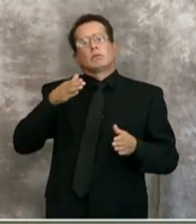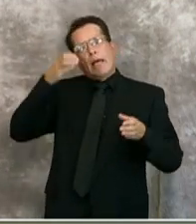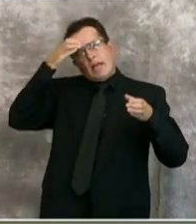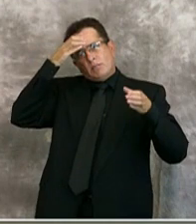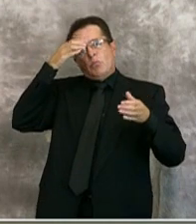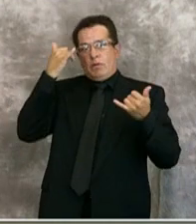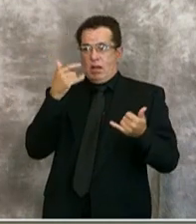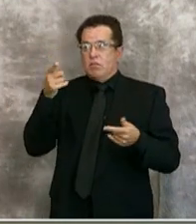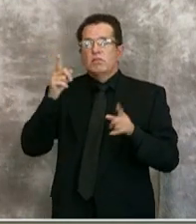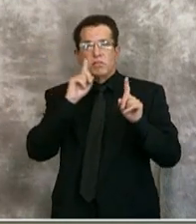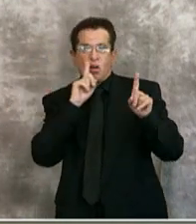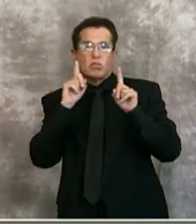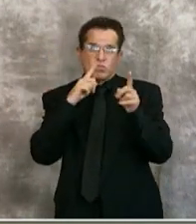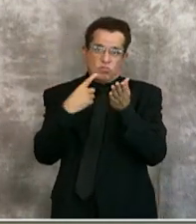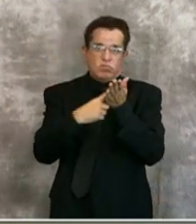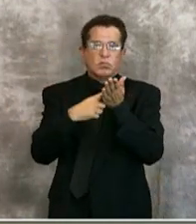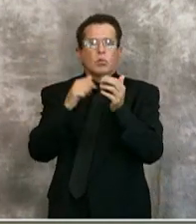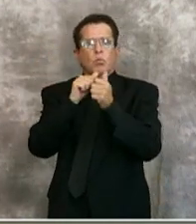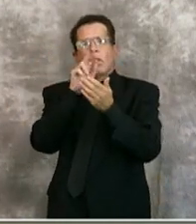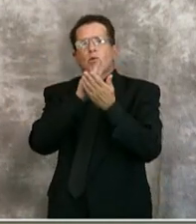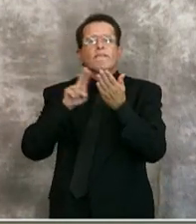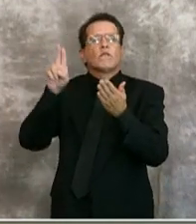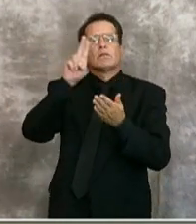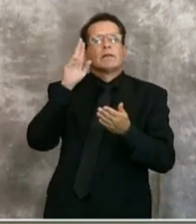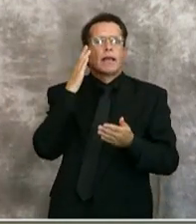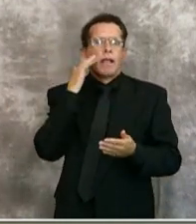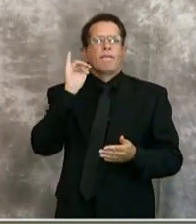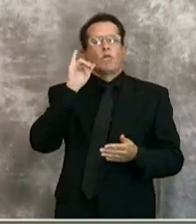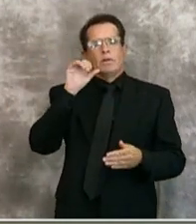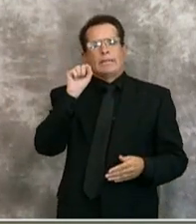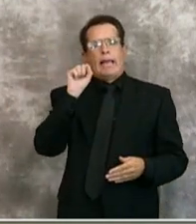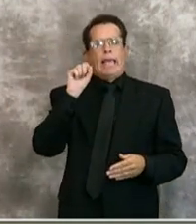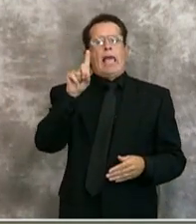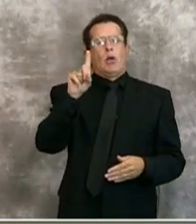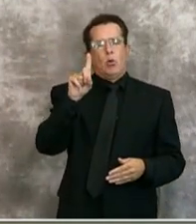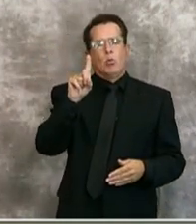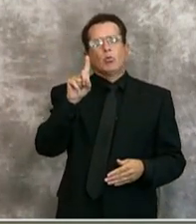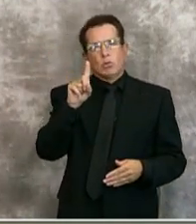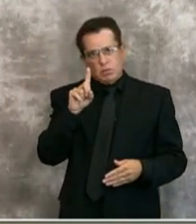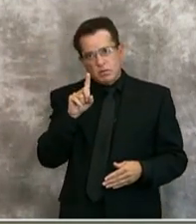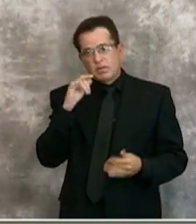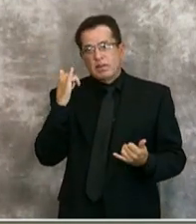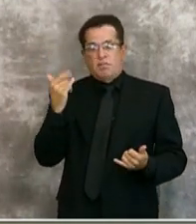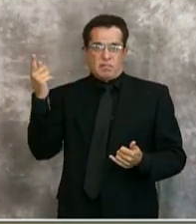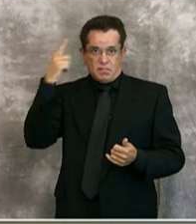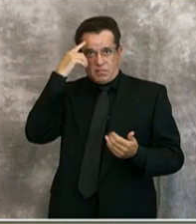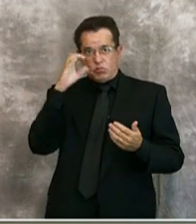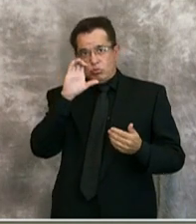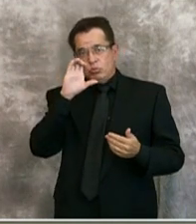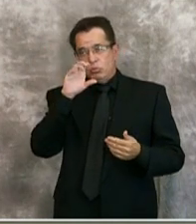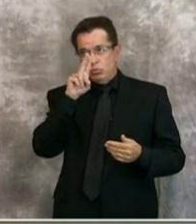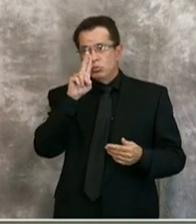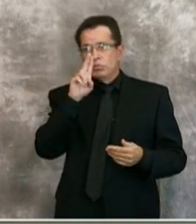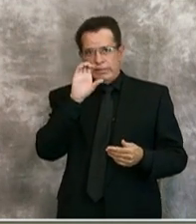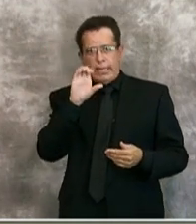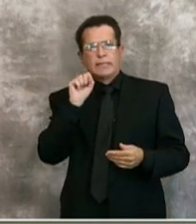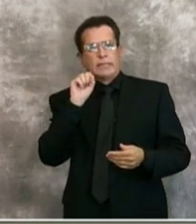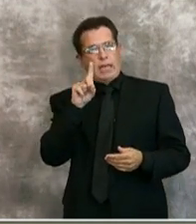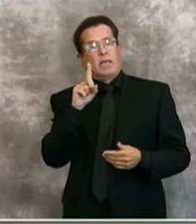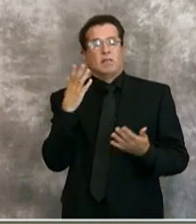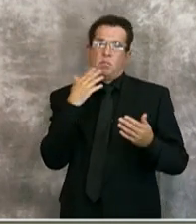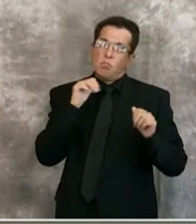conversations with individuals at the University of California, San Diego, who believe that it could be a useful tool